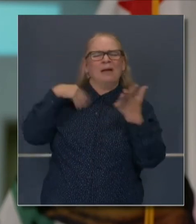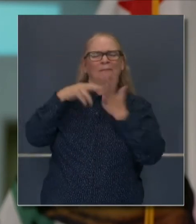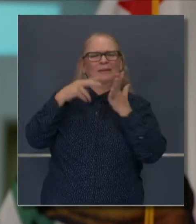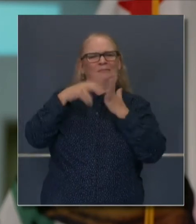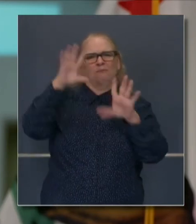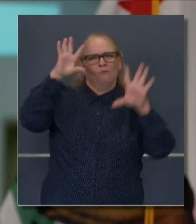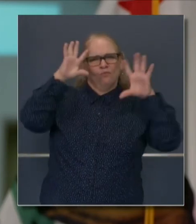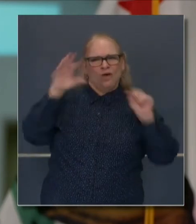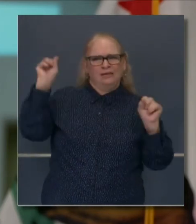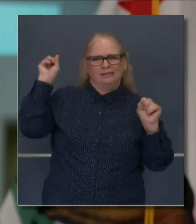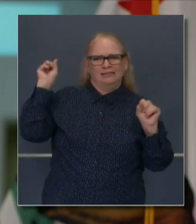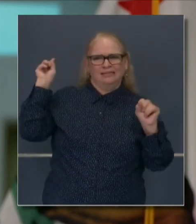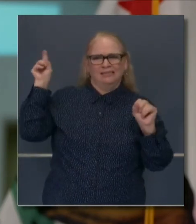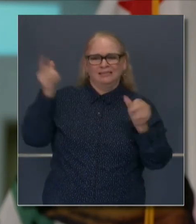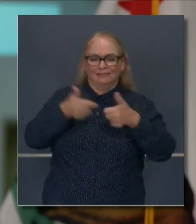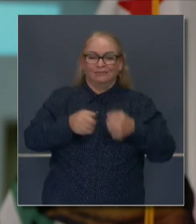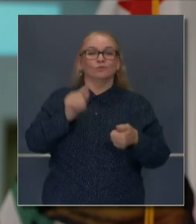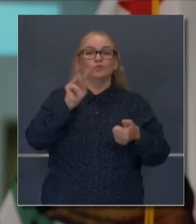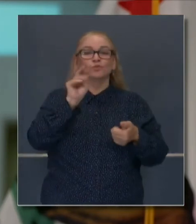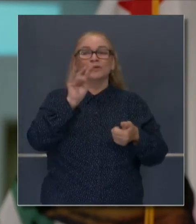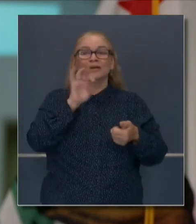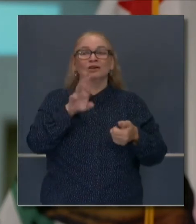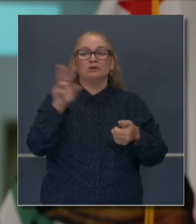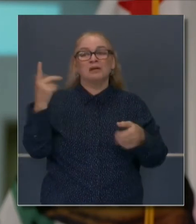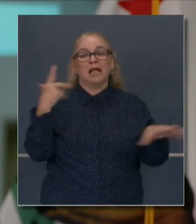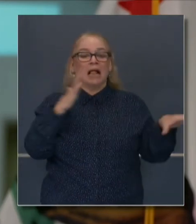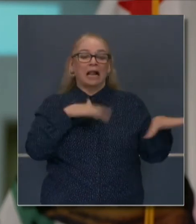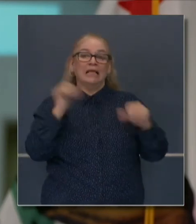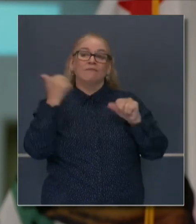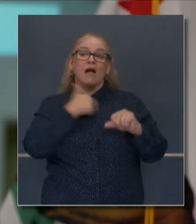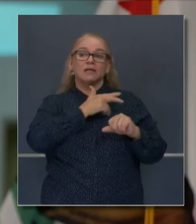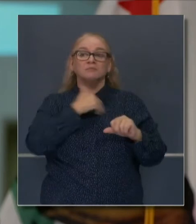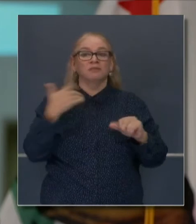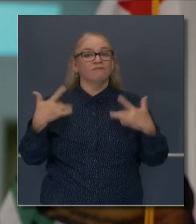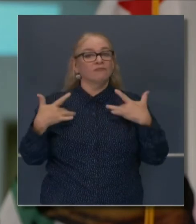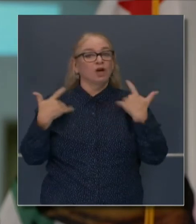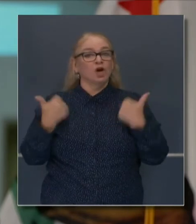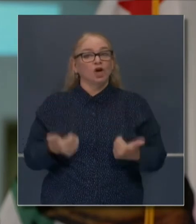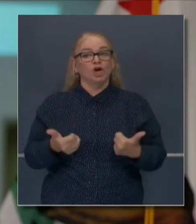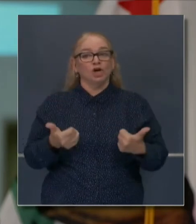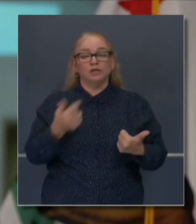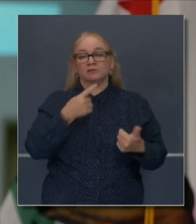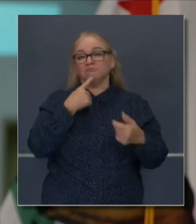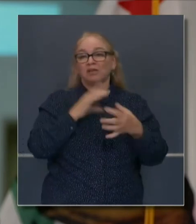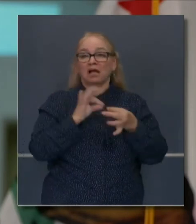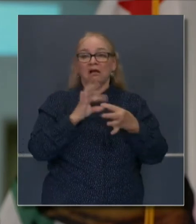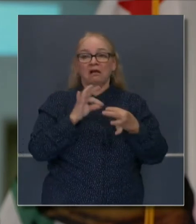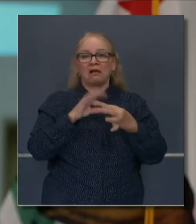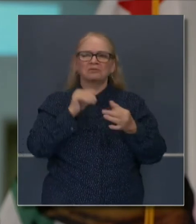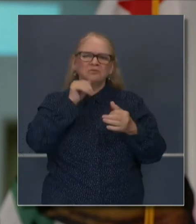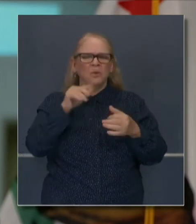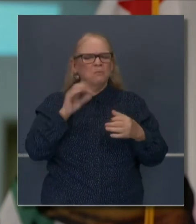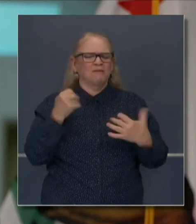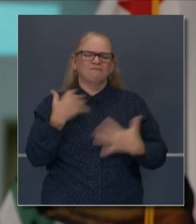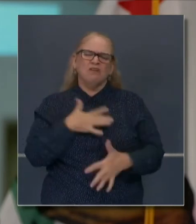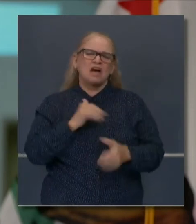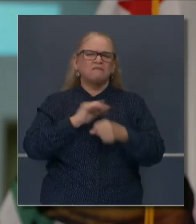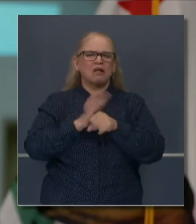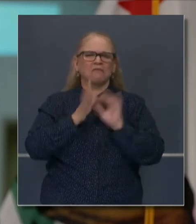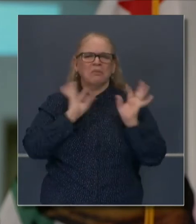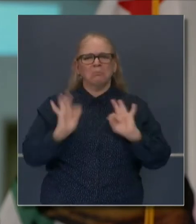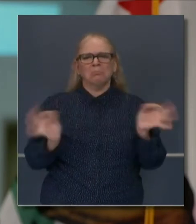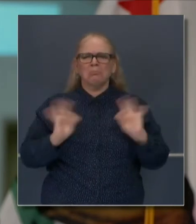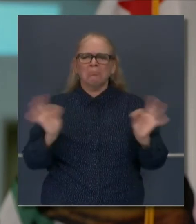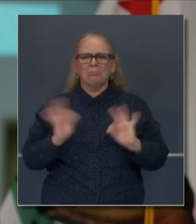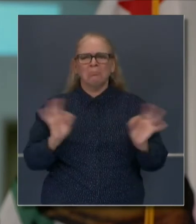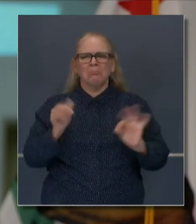and saying, quote, "Feeling really good. Don't be afraid of COVID. Don't let it dominate your life. We've developed under the Trump administration